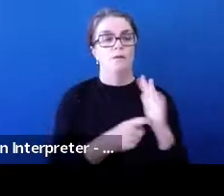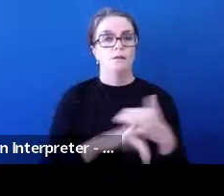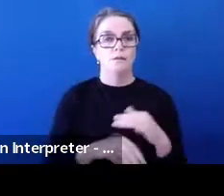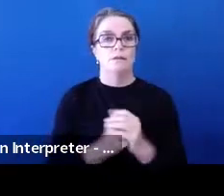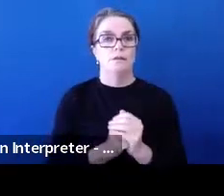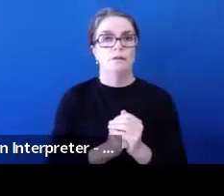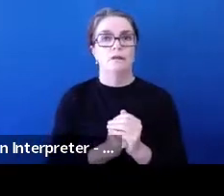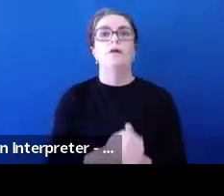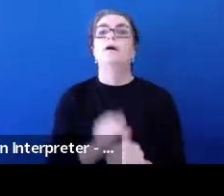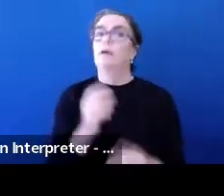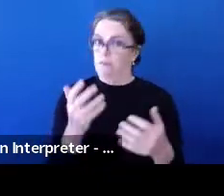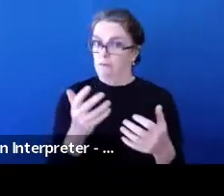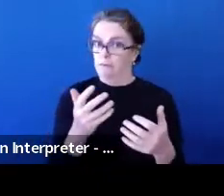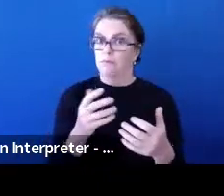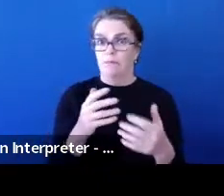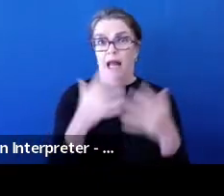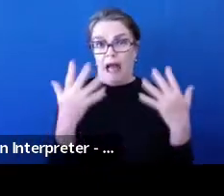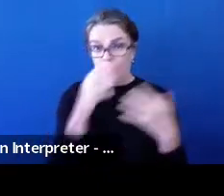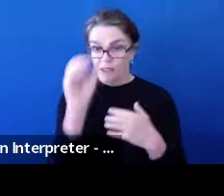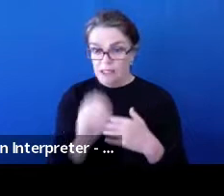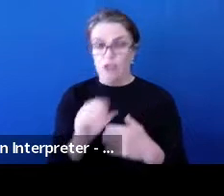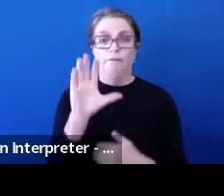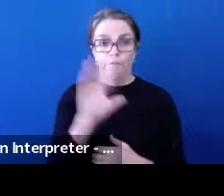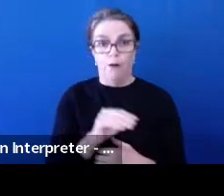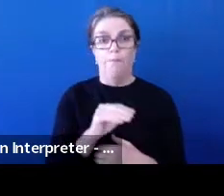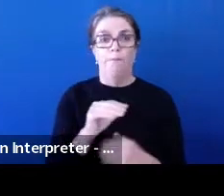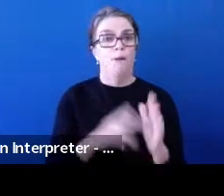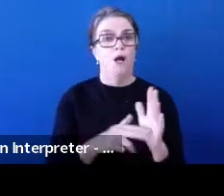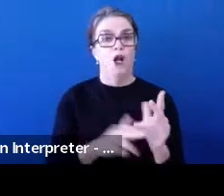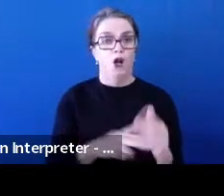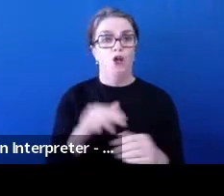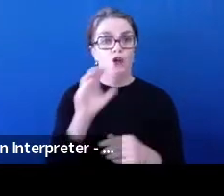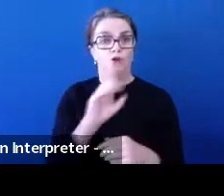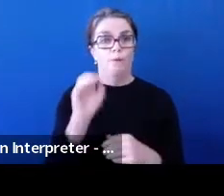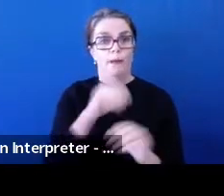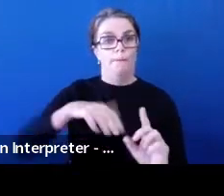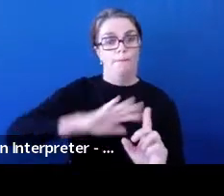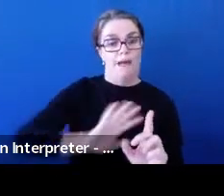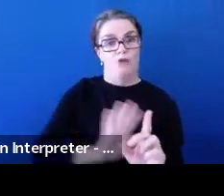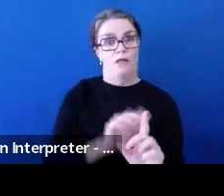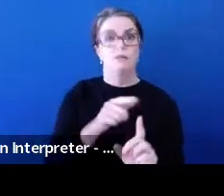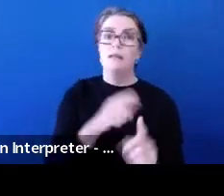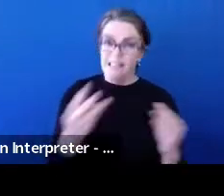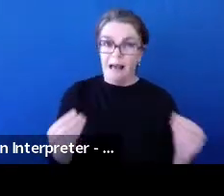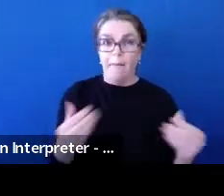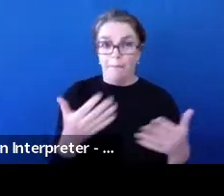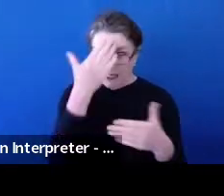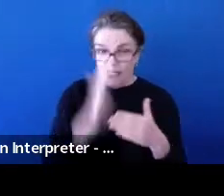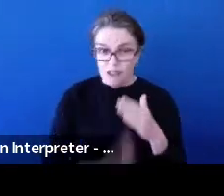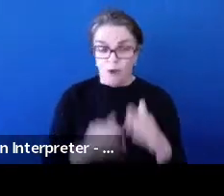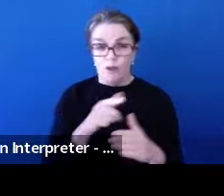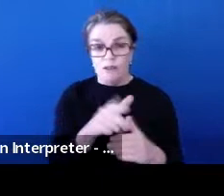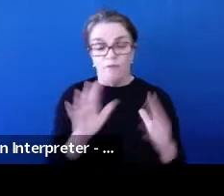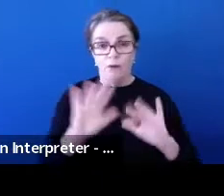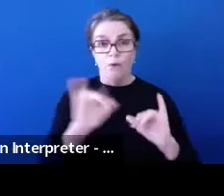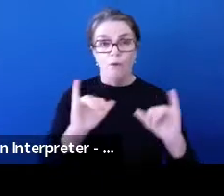from non-European backgrounds. Some had endured civil wars and dictatorships before settling in Australia, some